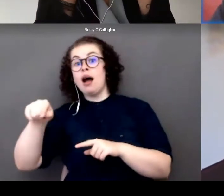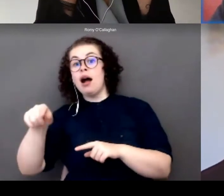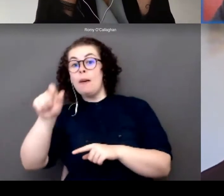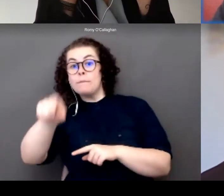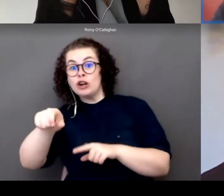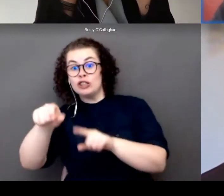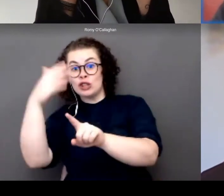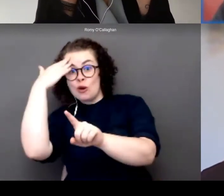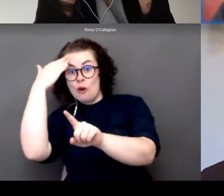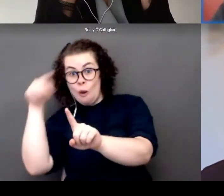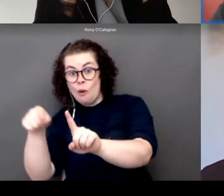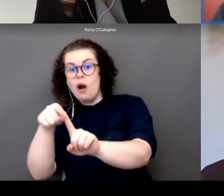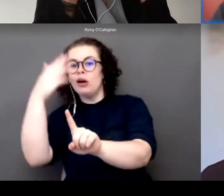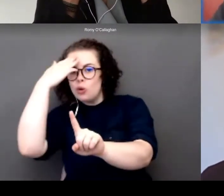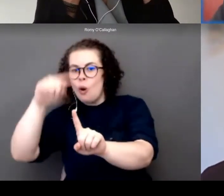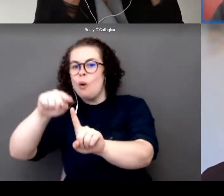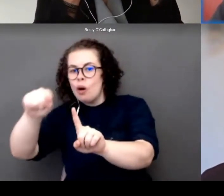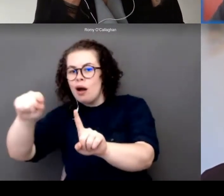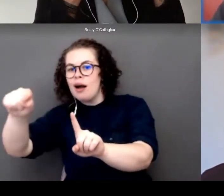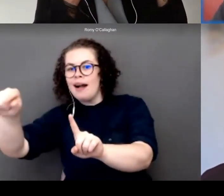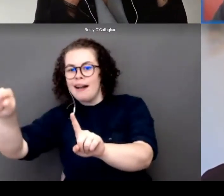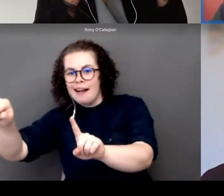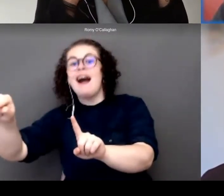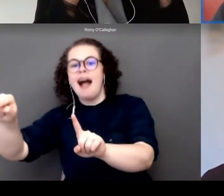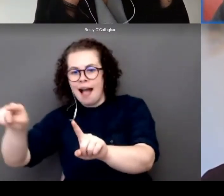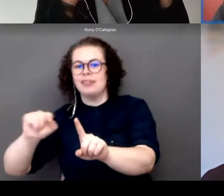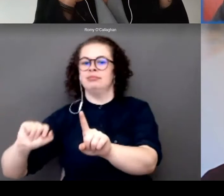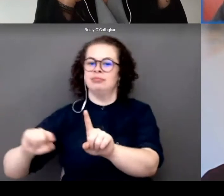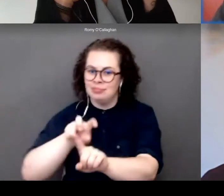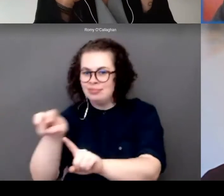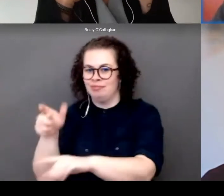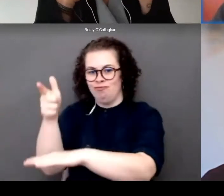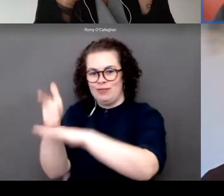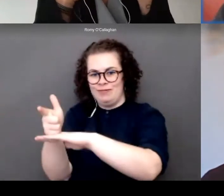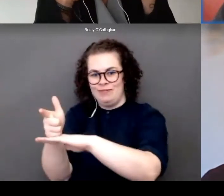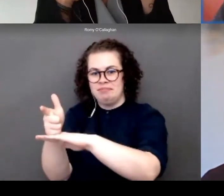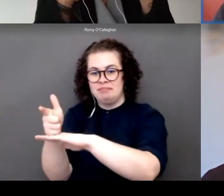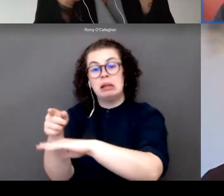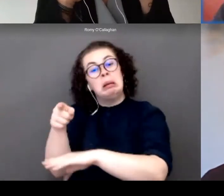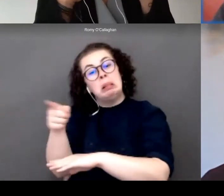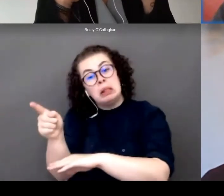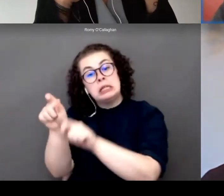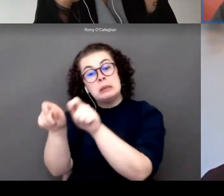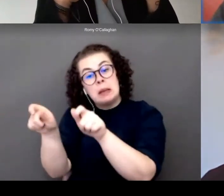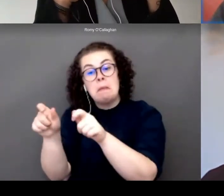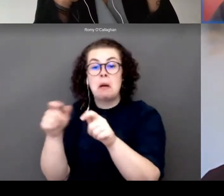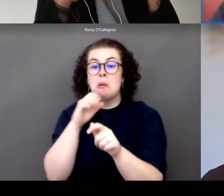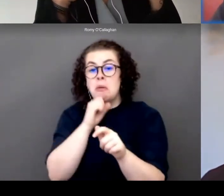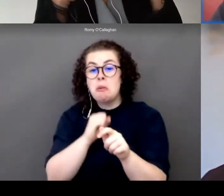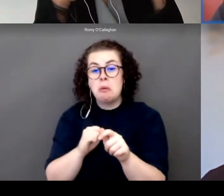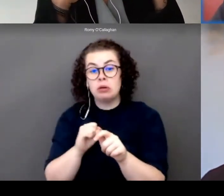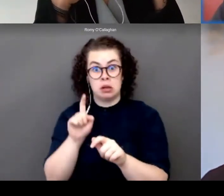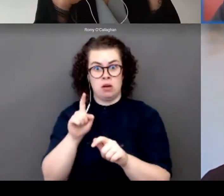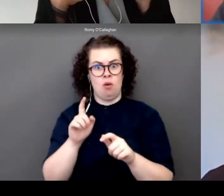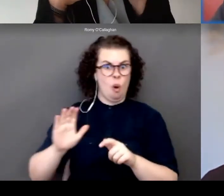that know a lot of about the territory, mainly old people, but not only old people. People